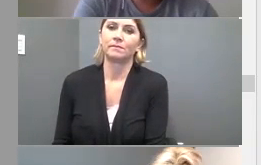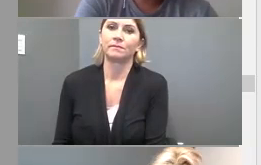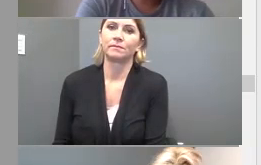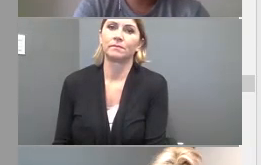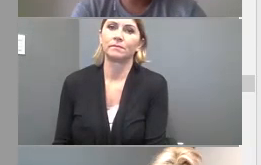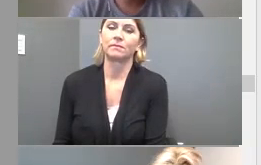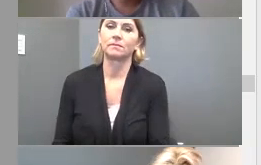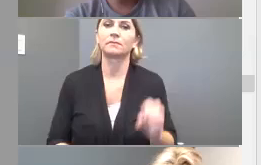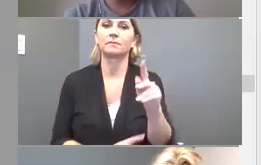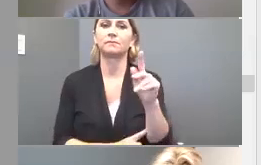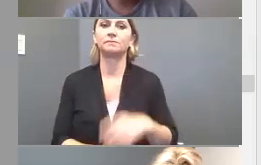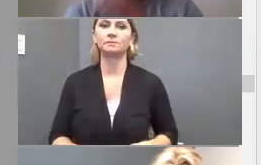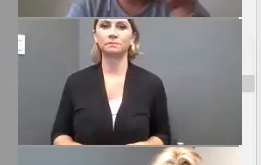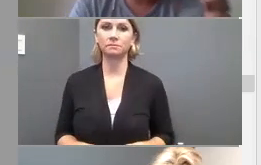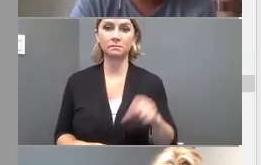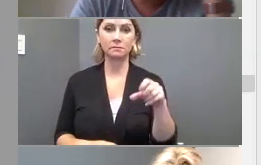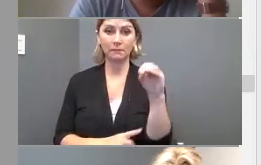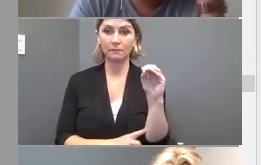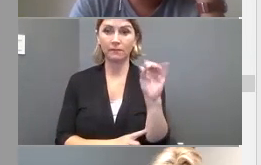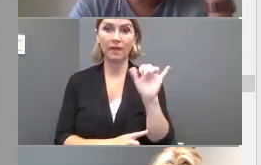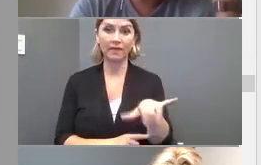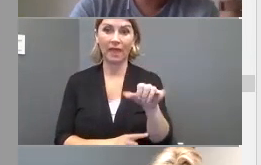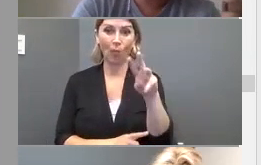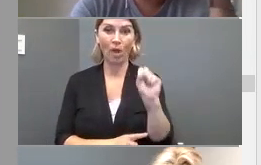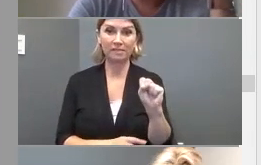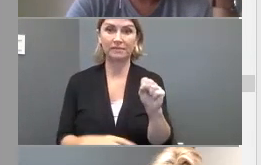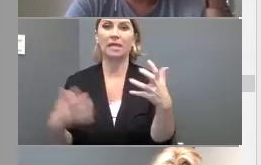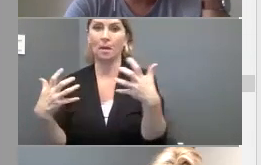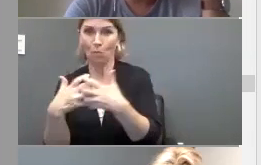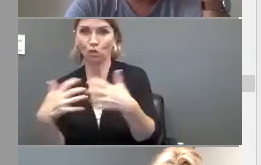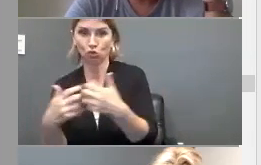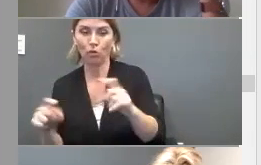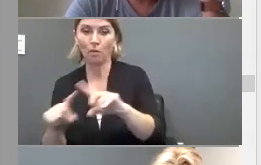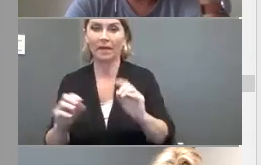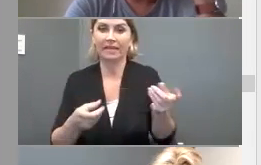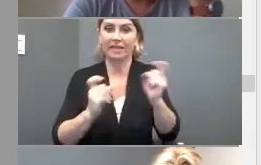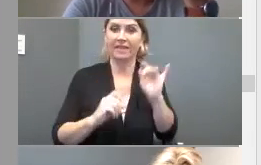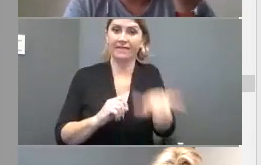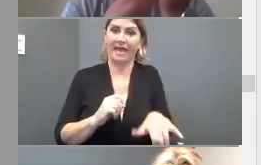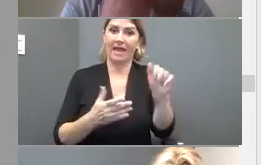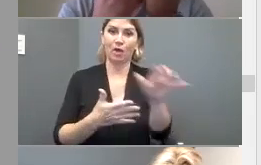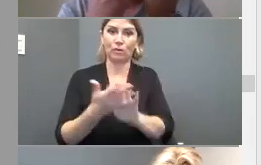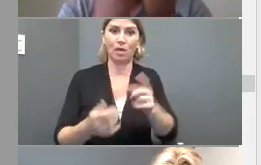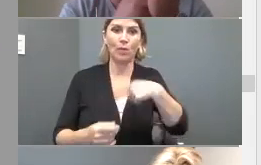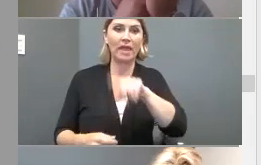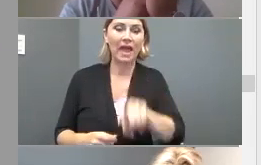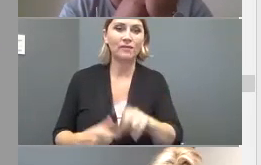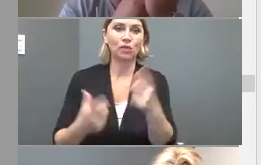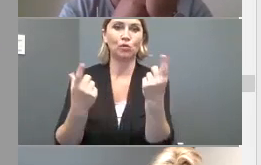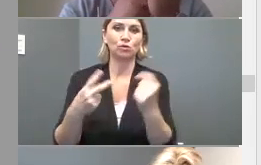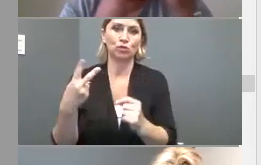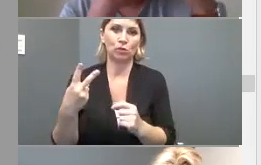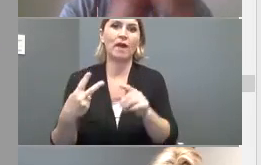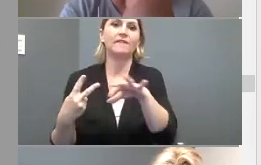Okay, so that was the merge sort algorithm, but given this algorithm, we have to do two things. First thing is find the